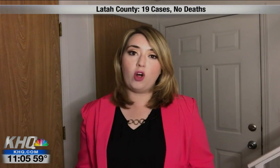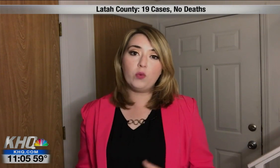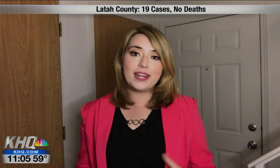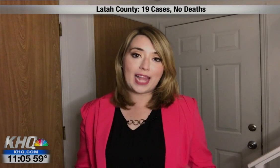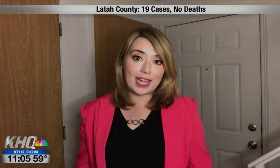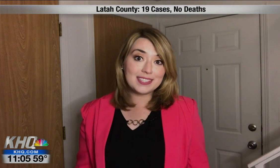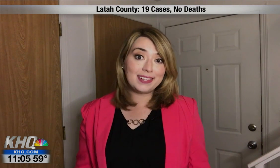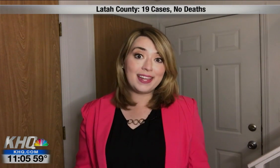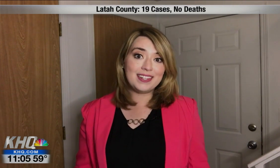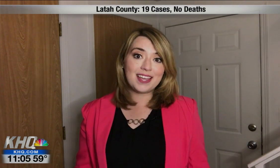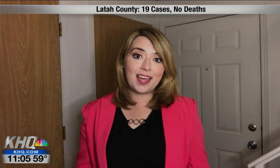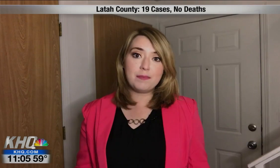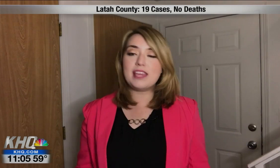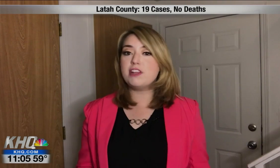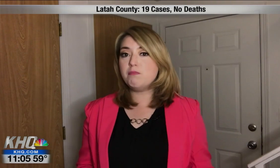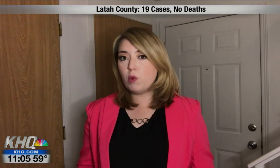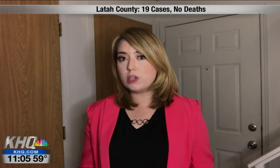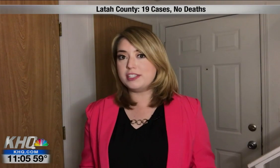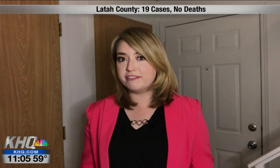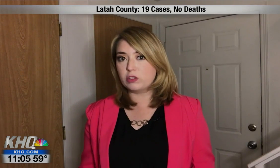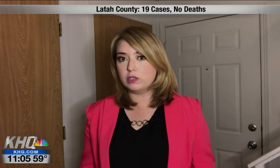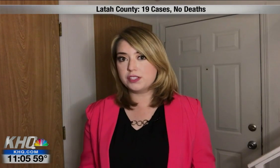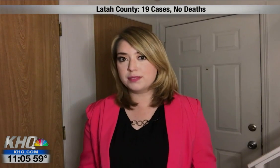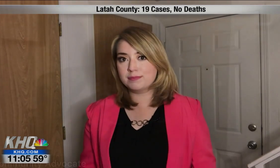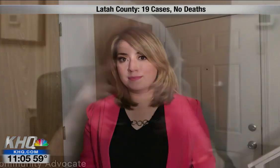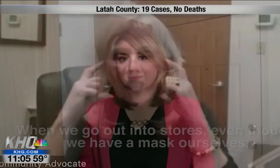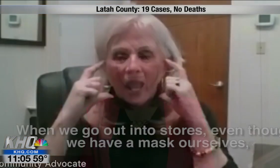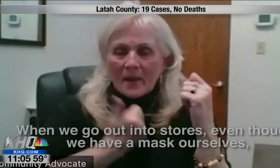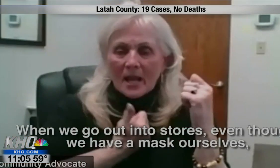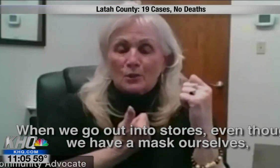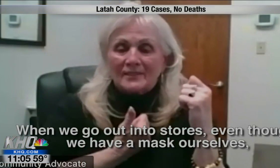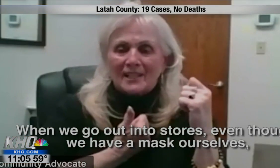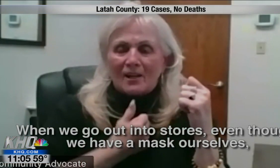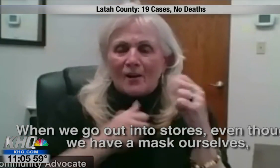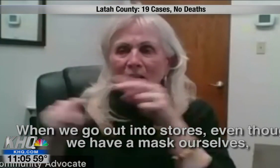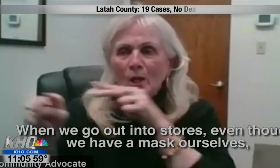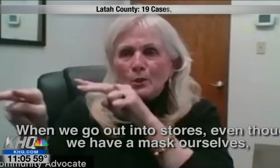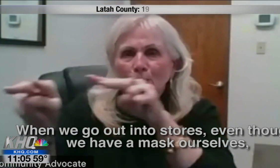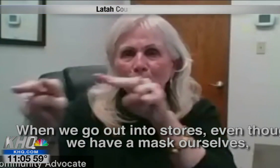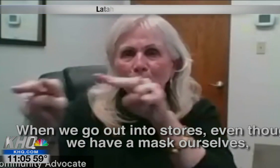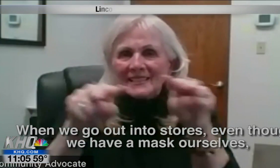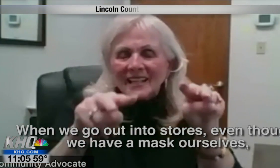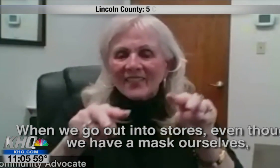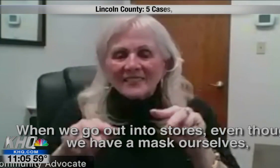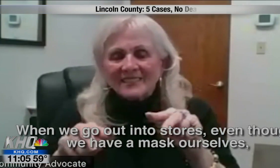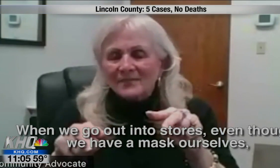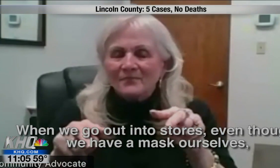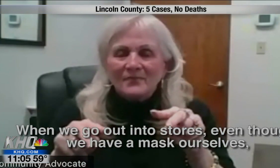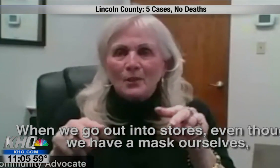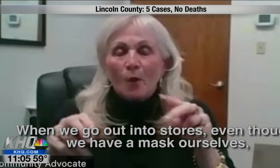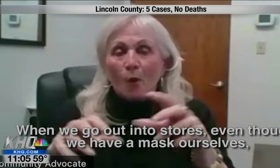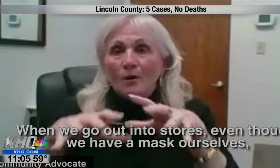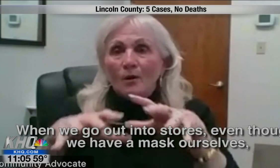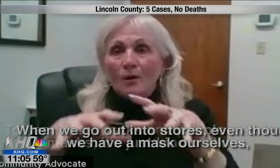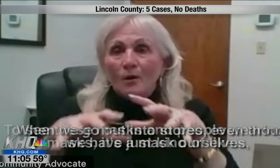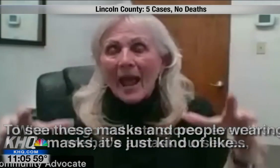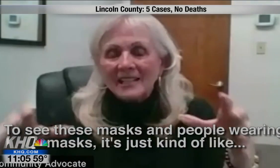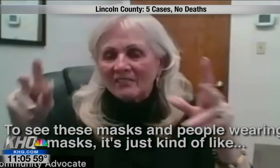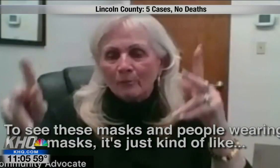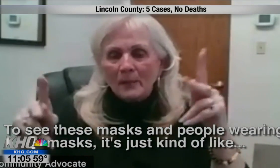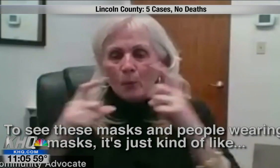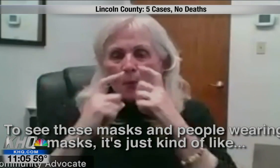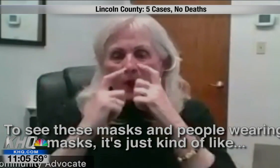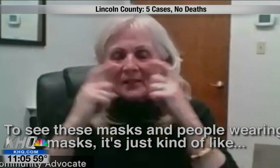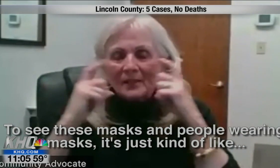makes this already isolating time even more difficult. When we go out into stores, even though we have a mask ourselves, to